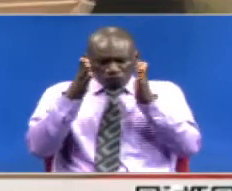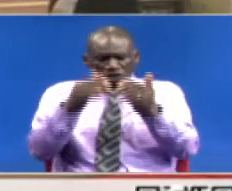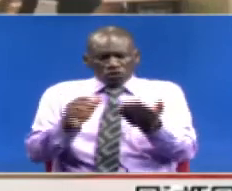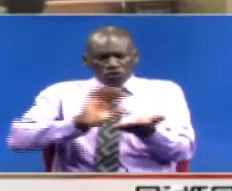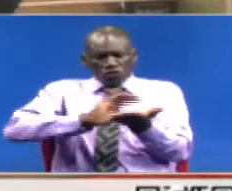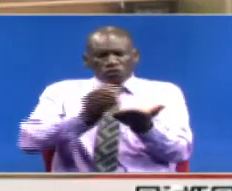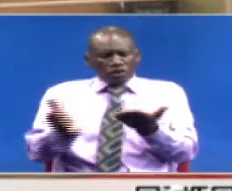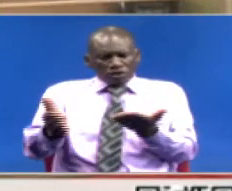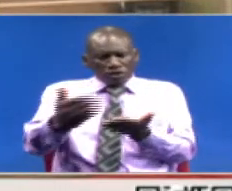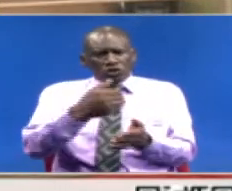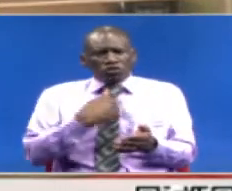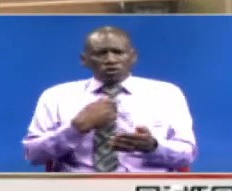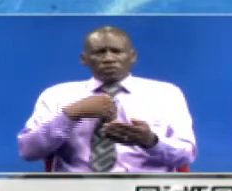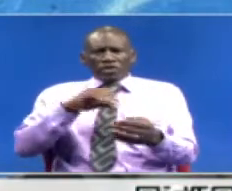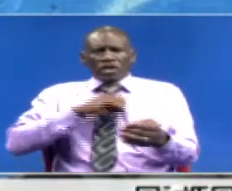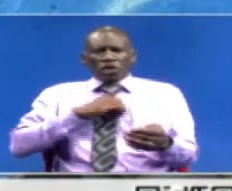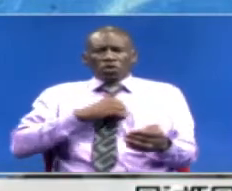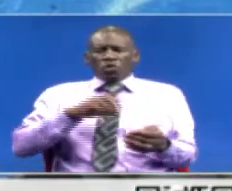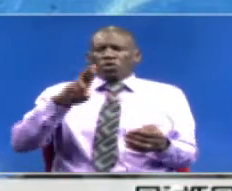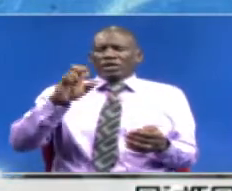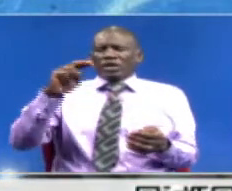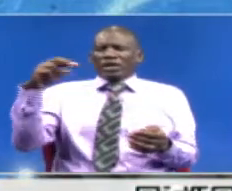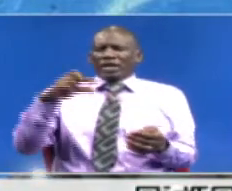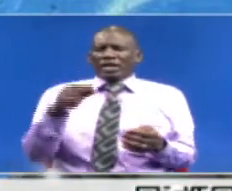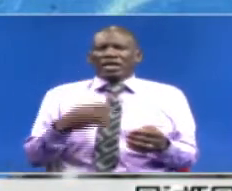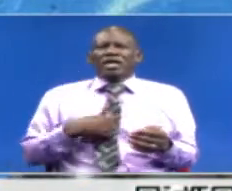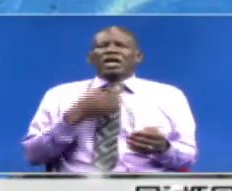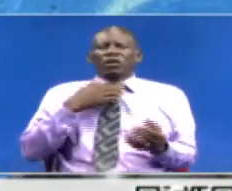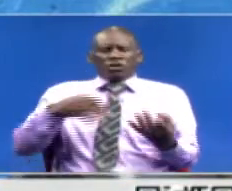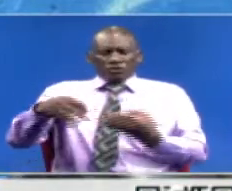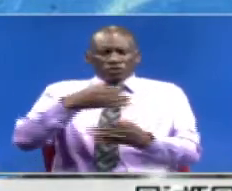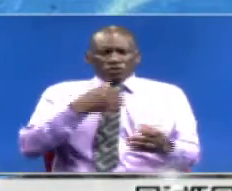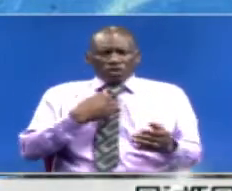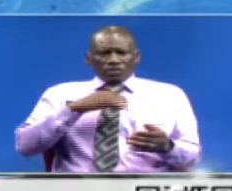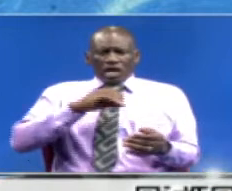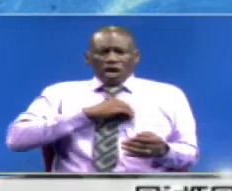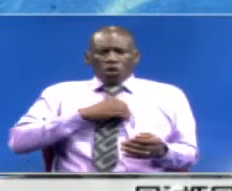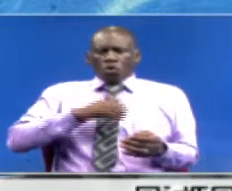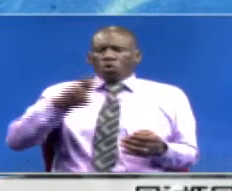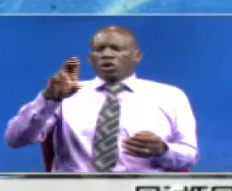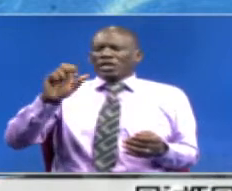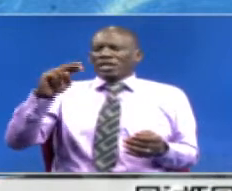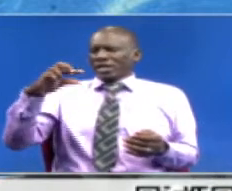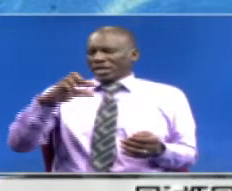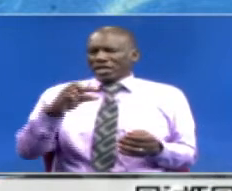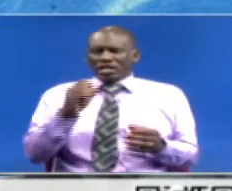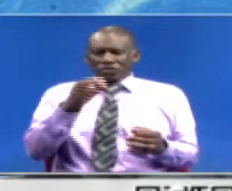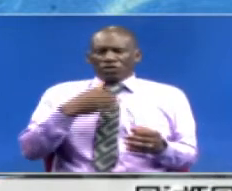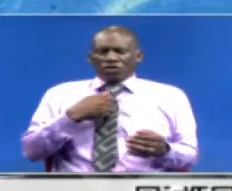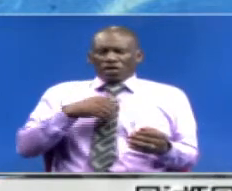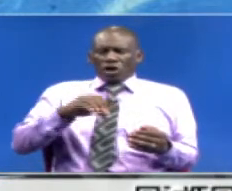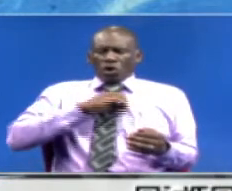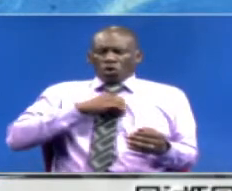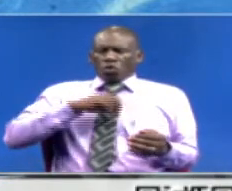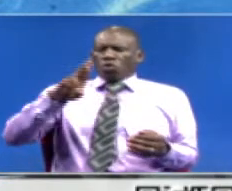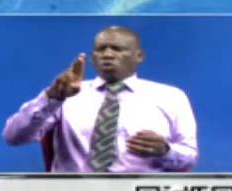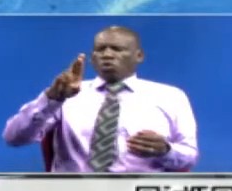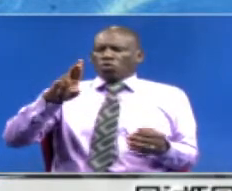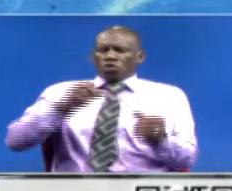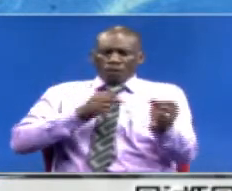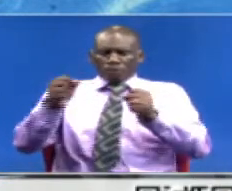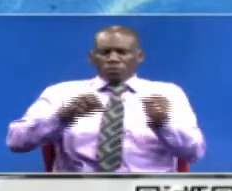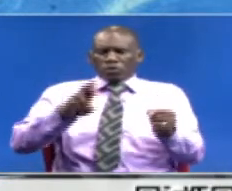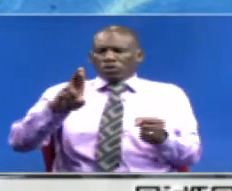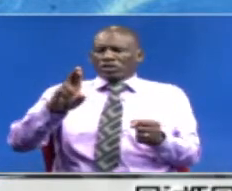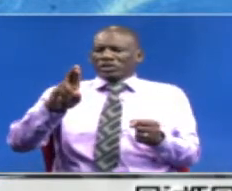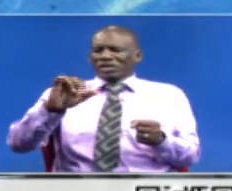its own ring. But mostly, I would like my federation to have their own ring. Because if you would have our own ring, boxing ring, we'd be going to every